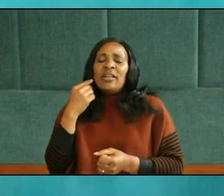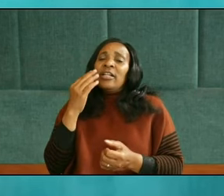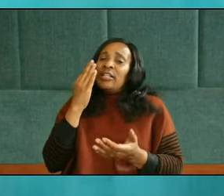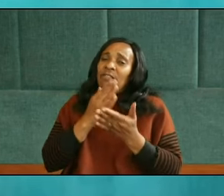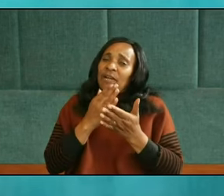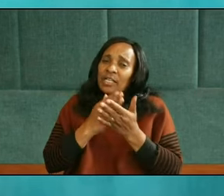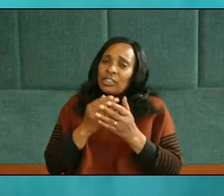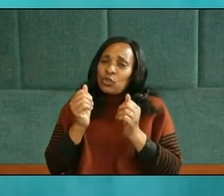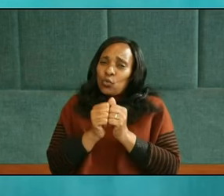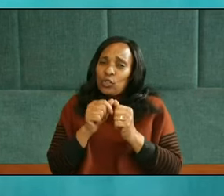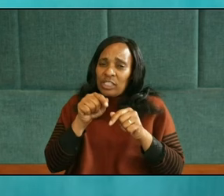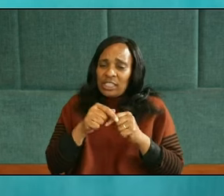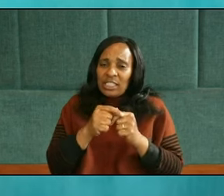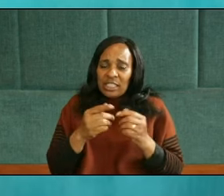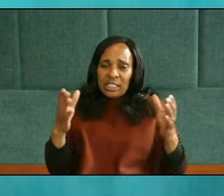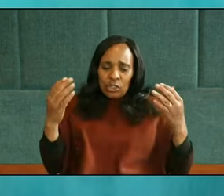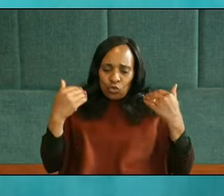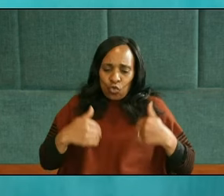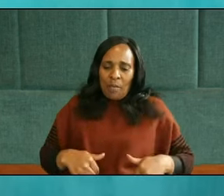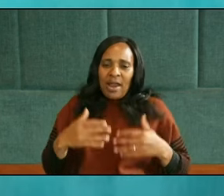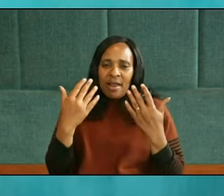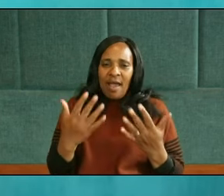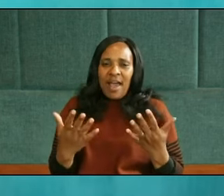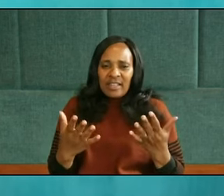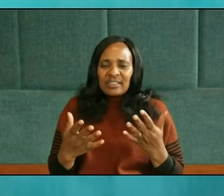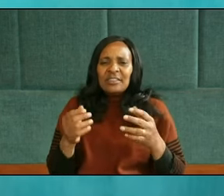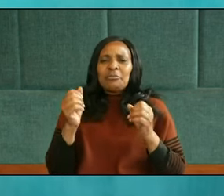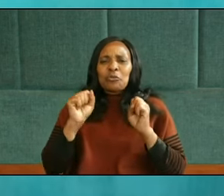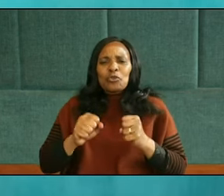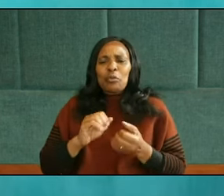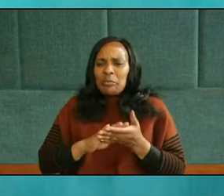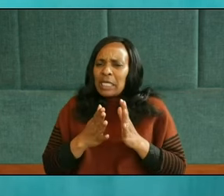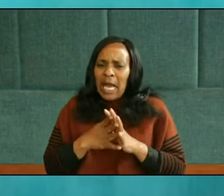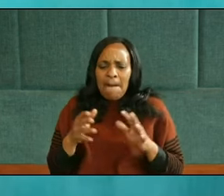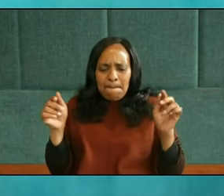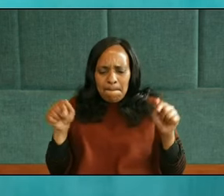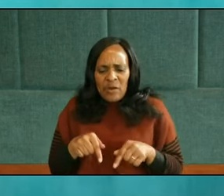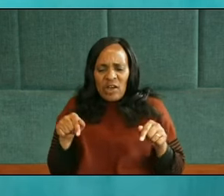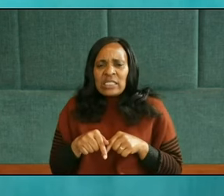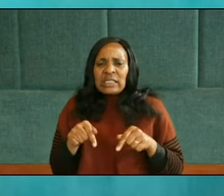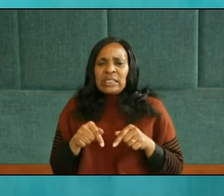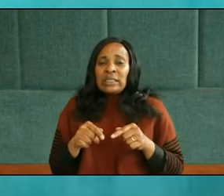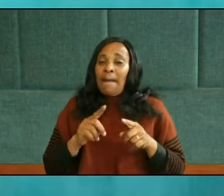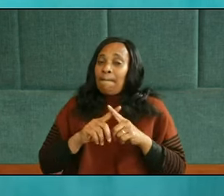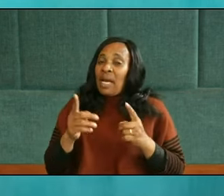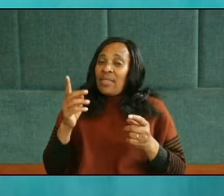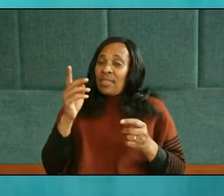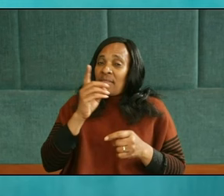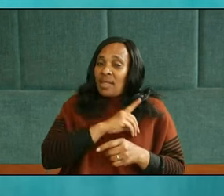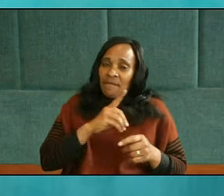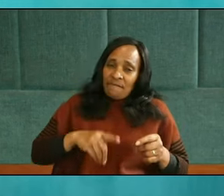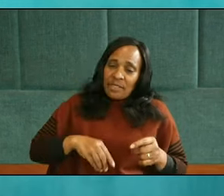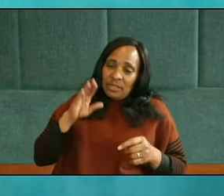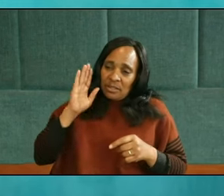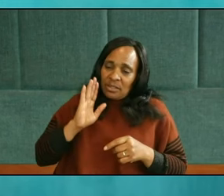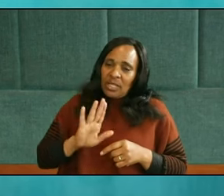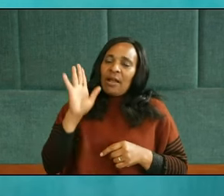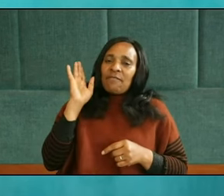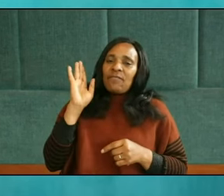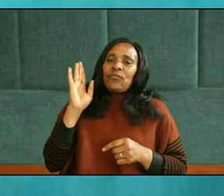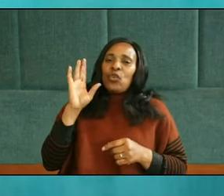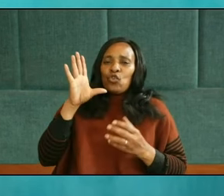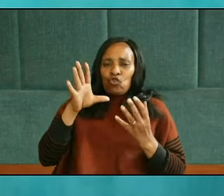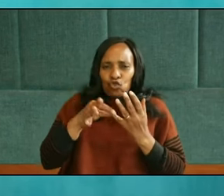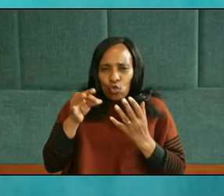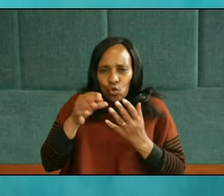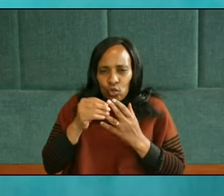with floggings inflicted by human hands was a bit scary because David himself would choose to fall in the